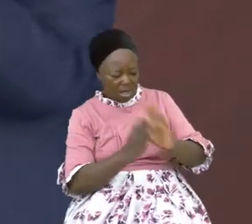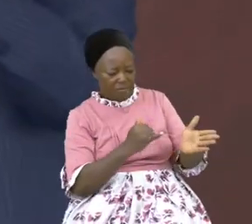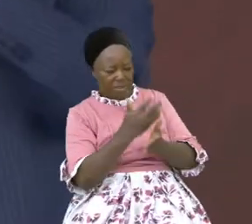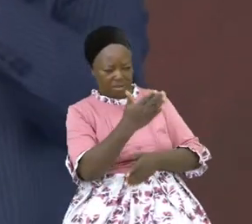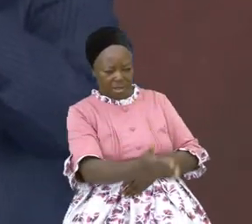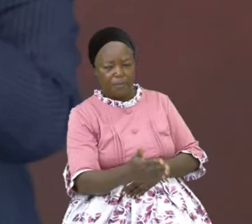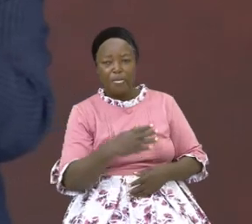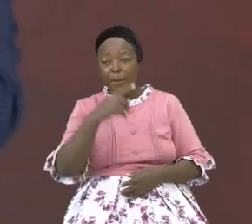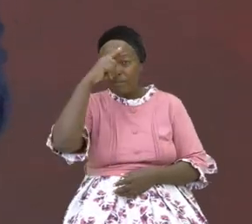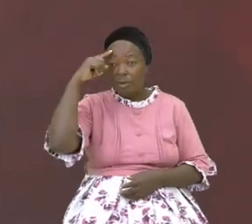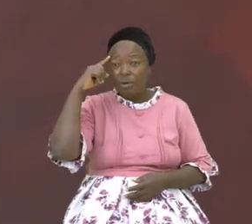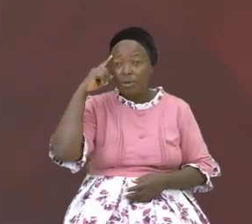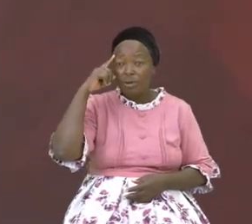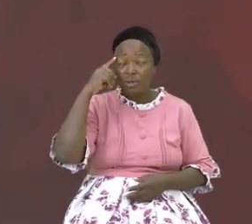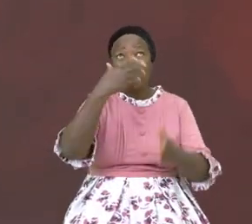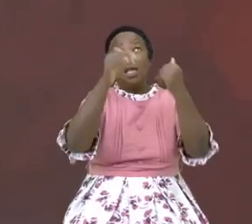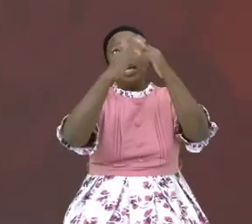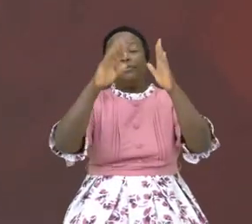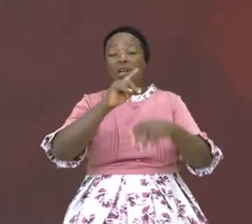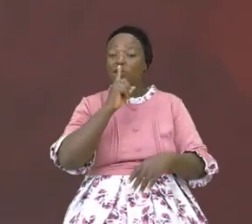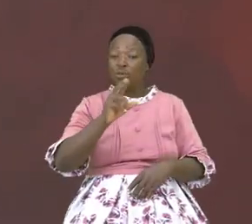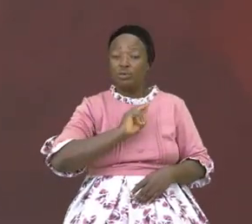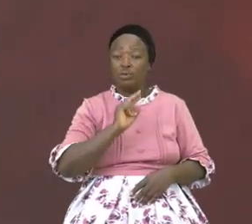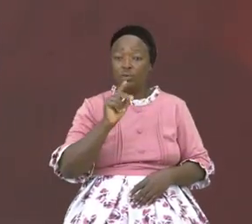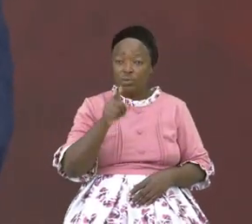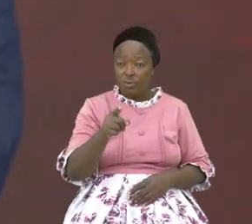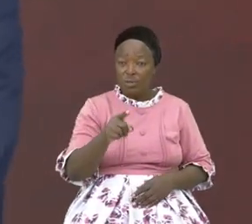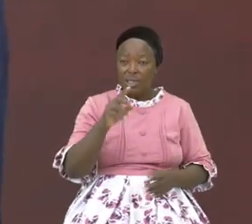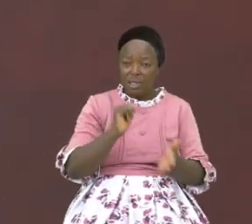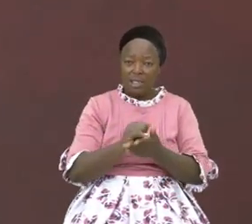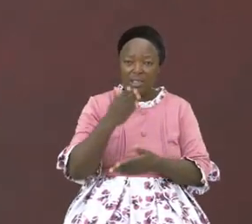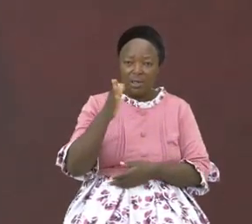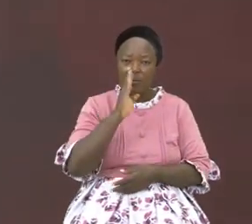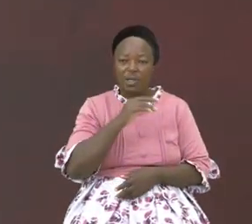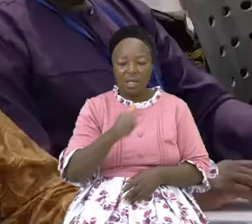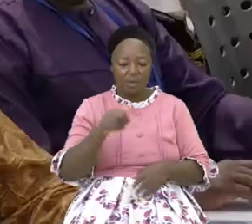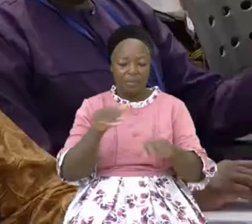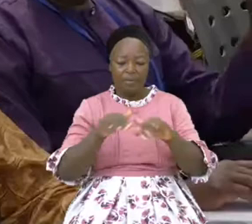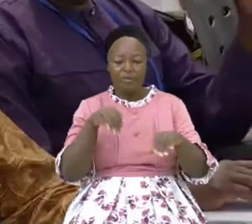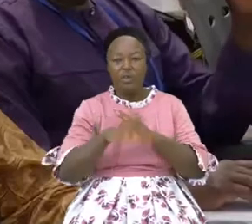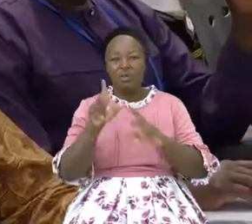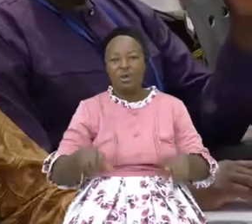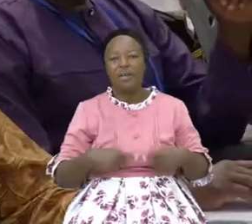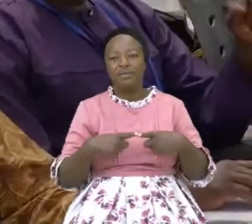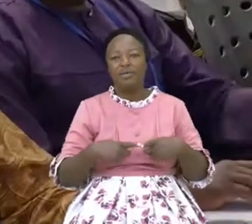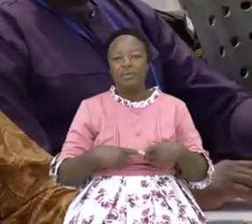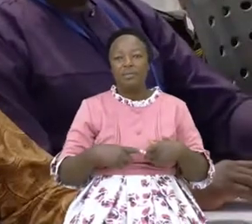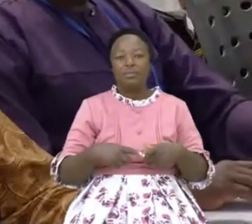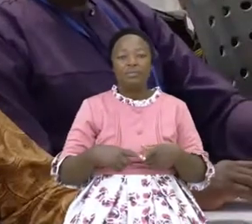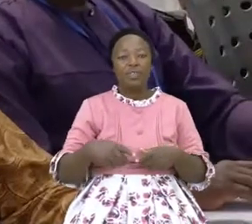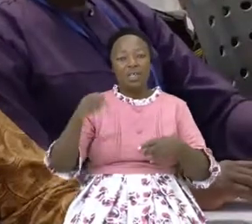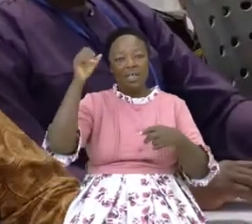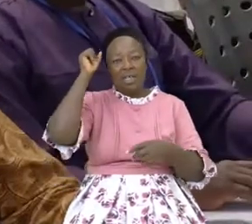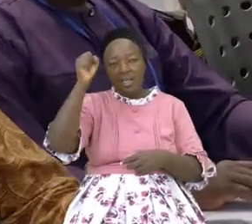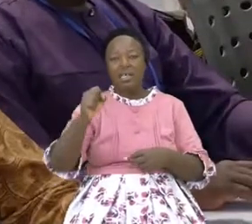there. Because heaven assures you there'll be a performance in your life. It's integrity